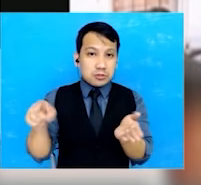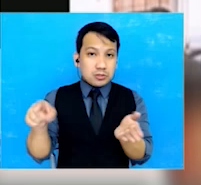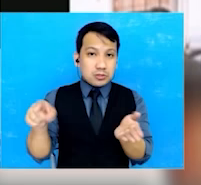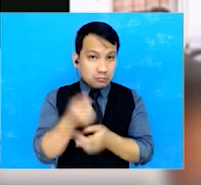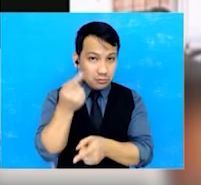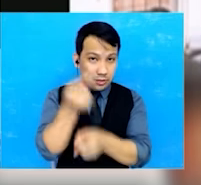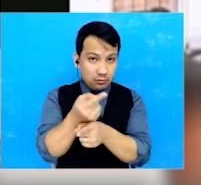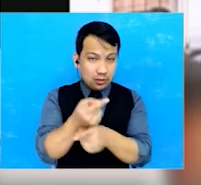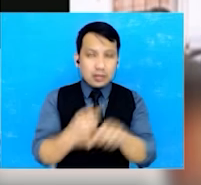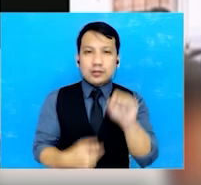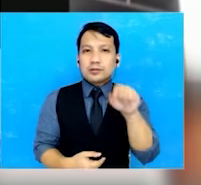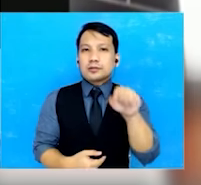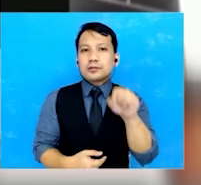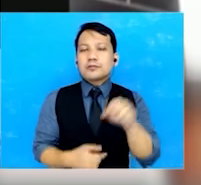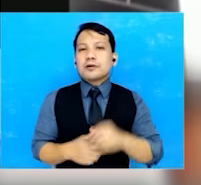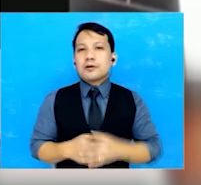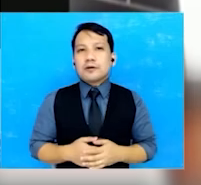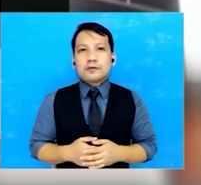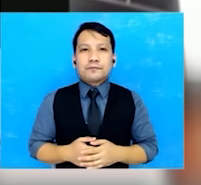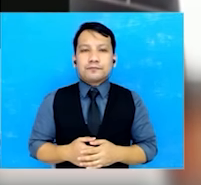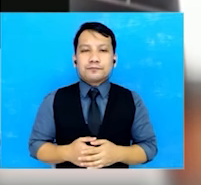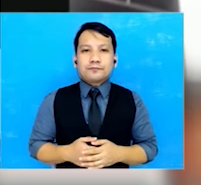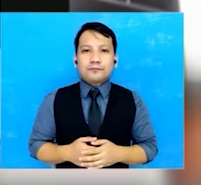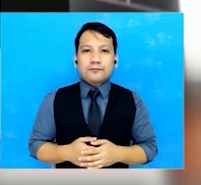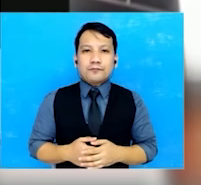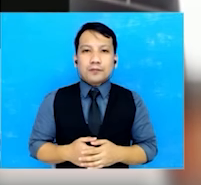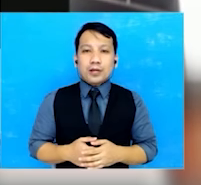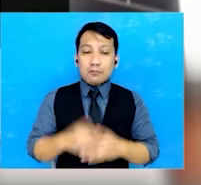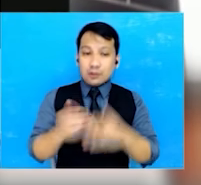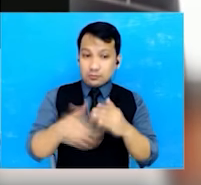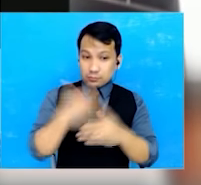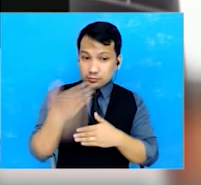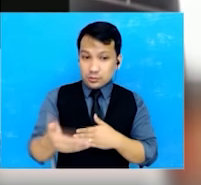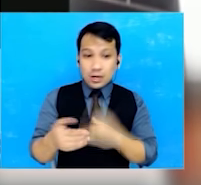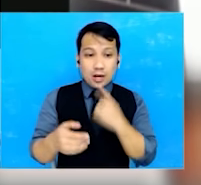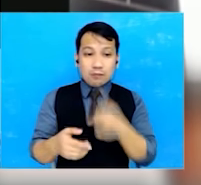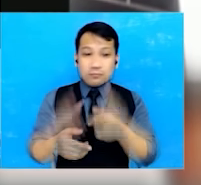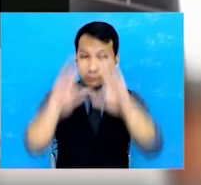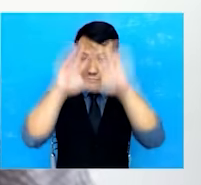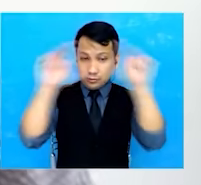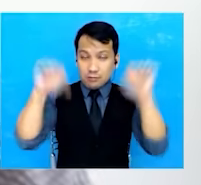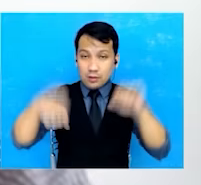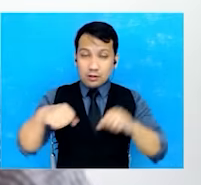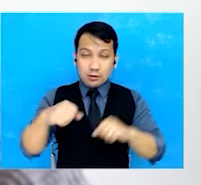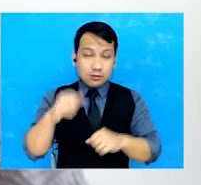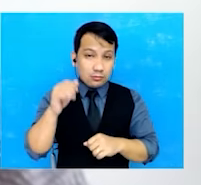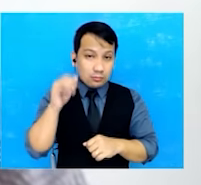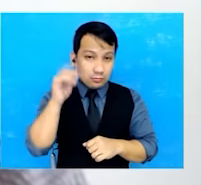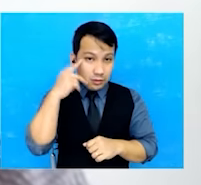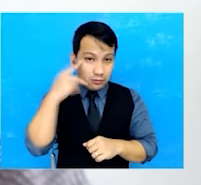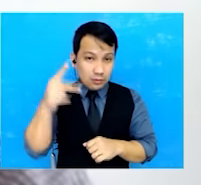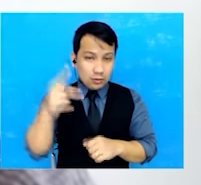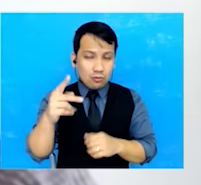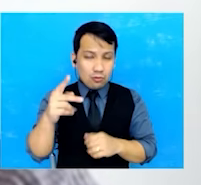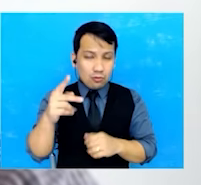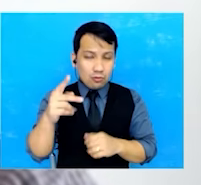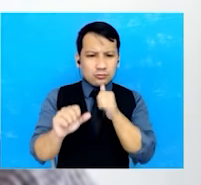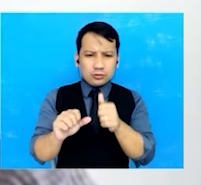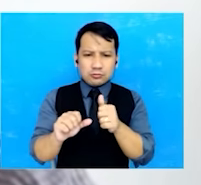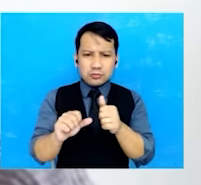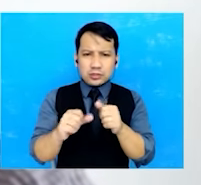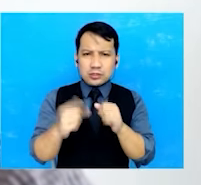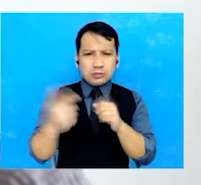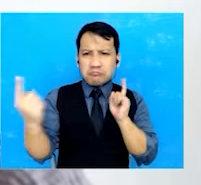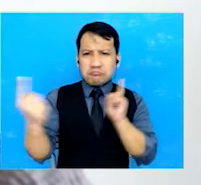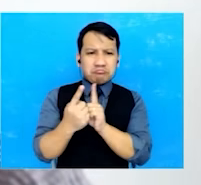Yes po, Mr. Chairman. Sa kabila niyan, giit ng presidente ng Parmalee na si Wang Tsuyen, hindi sila magkakilala ni